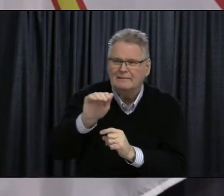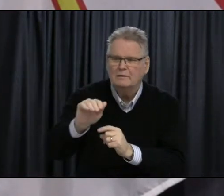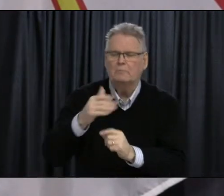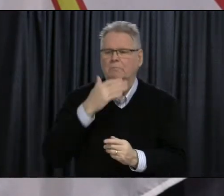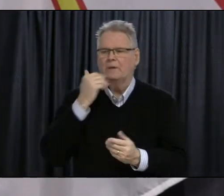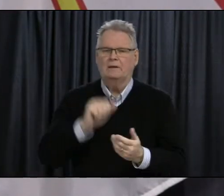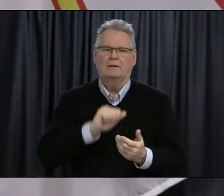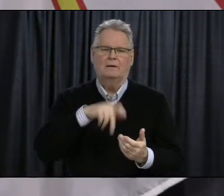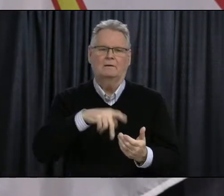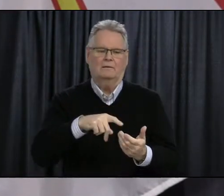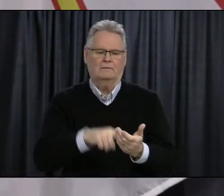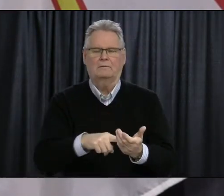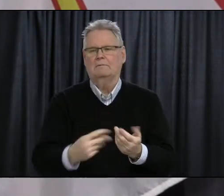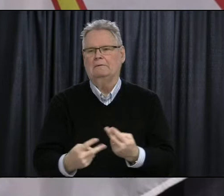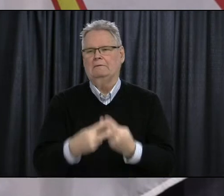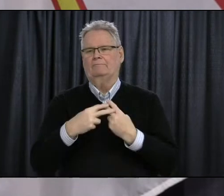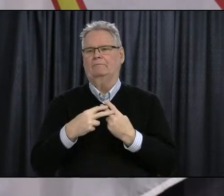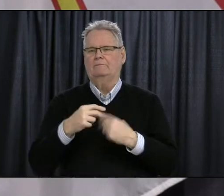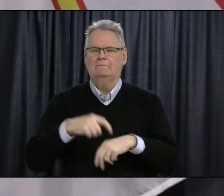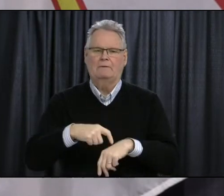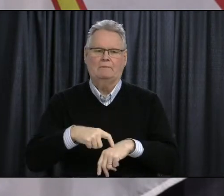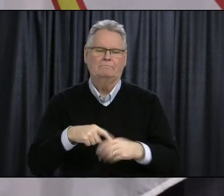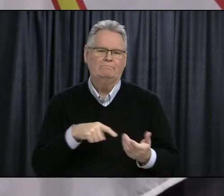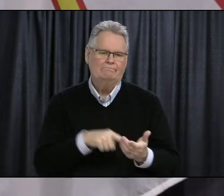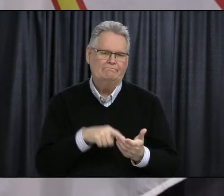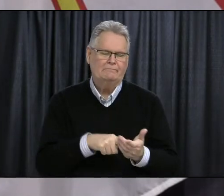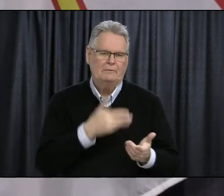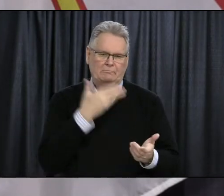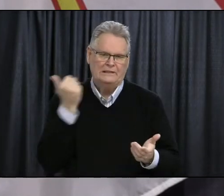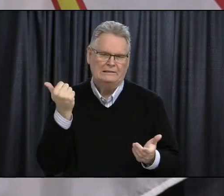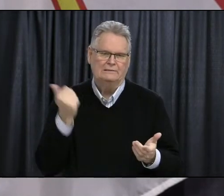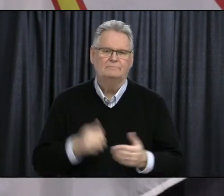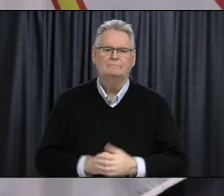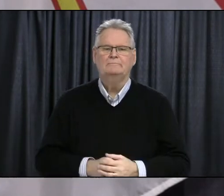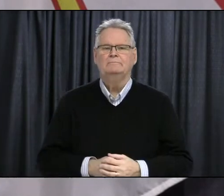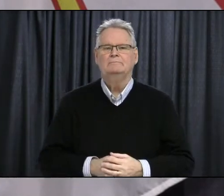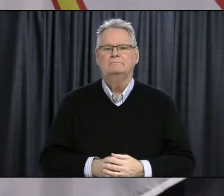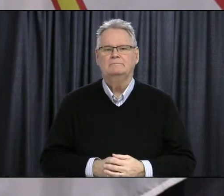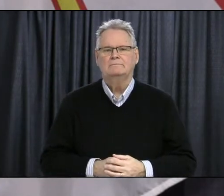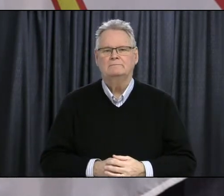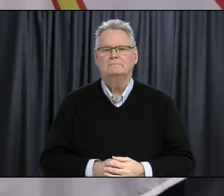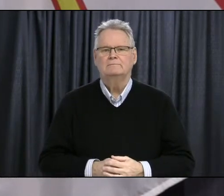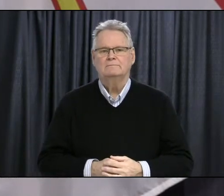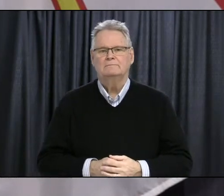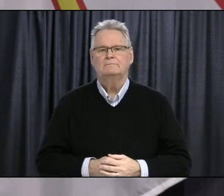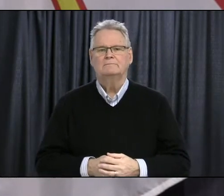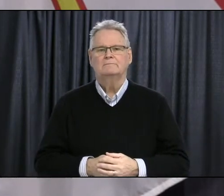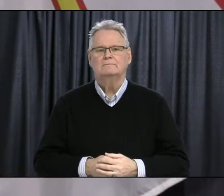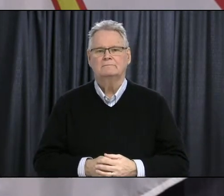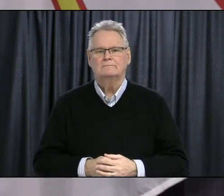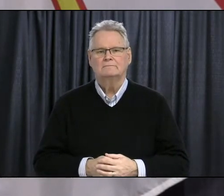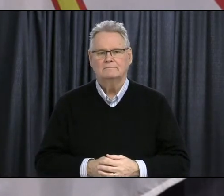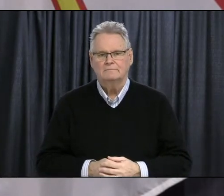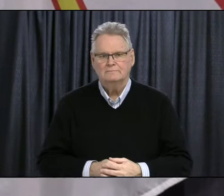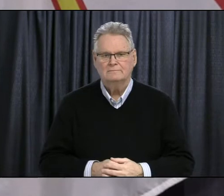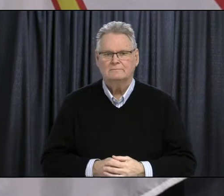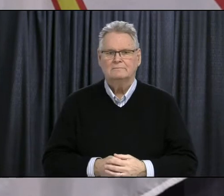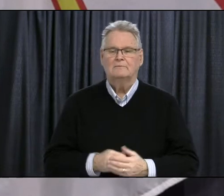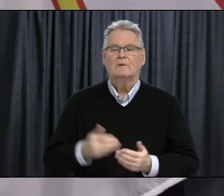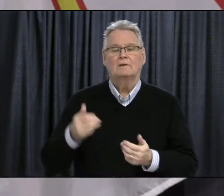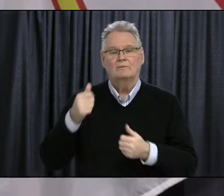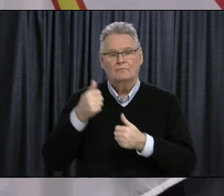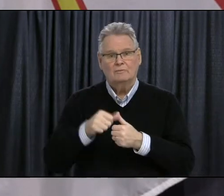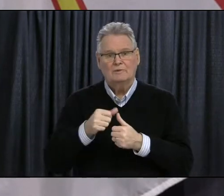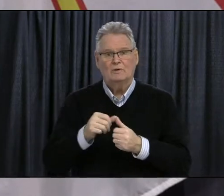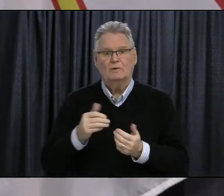really speaks to the importance of keeping your close contacts to 20 or less. And by close contacts, we mean how often you